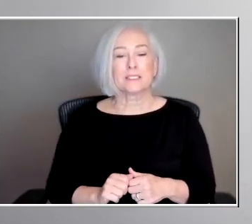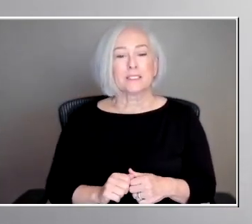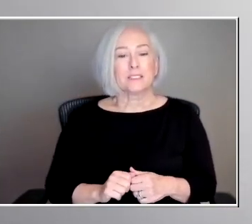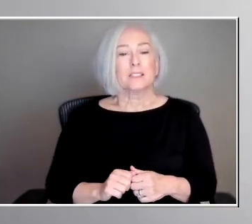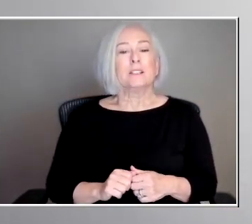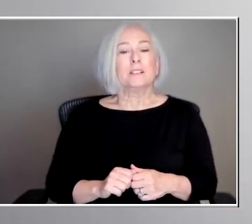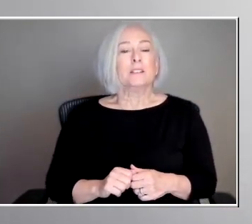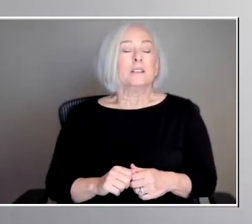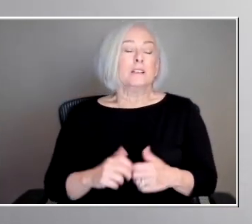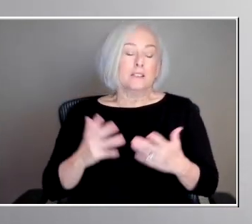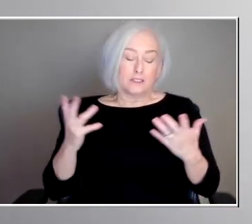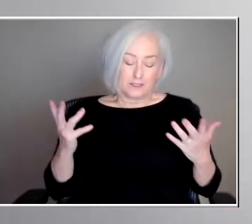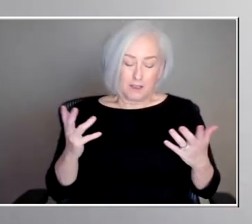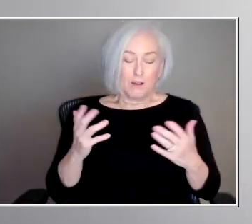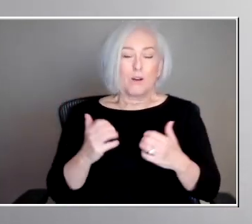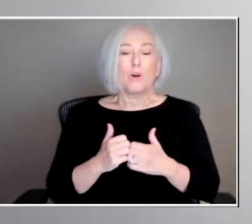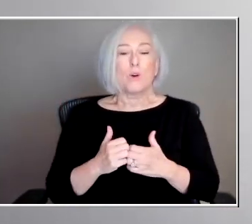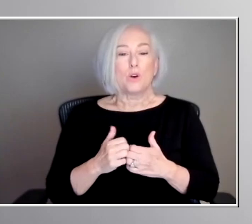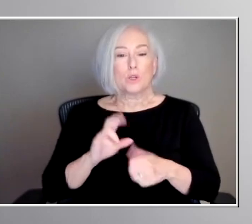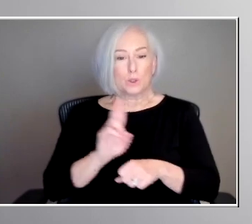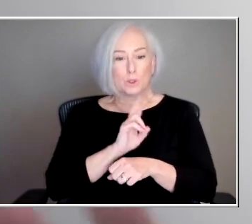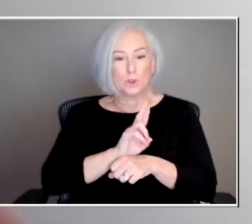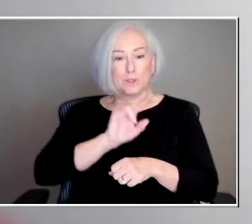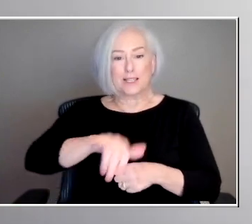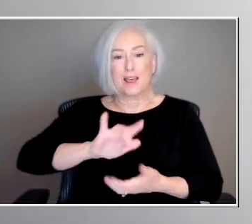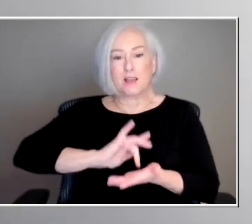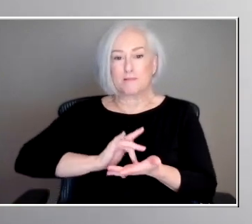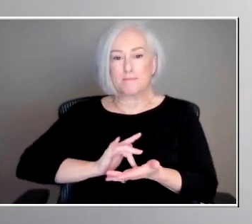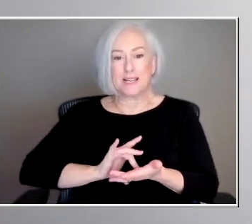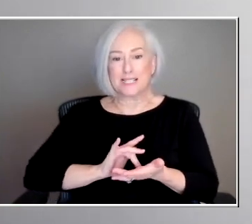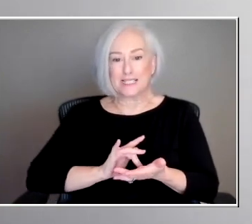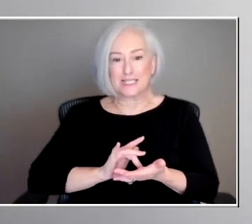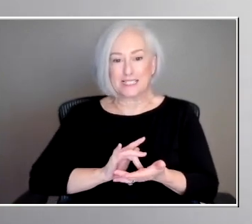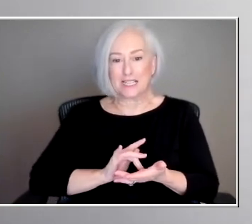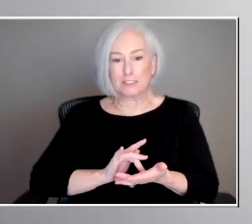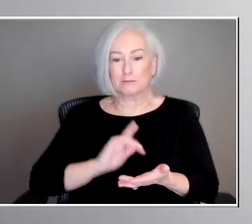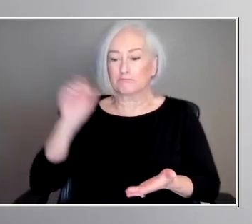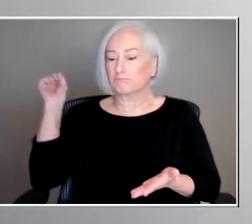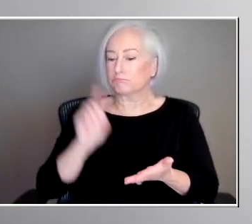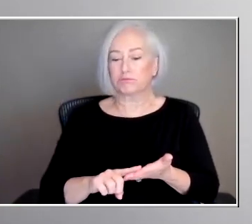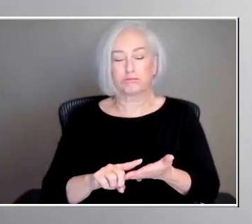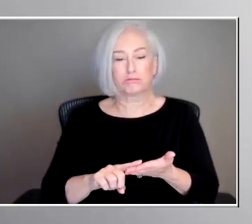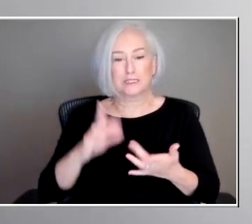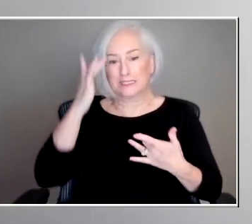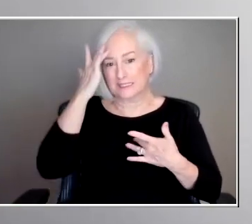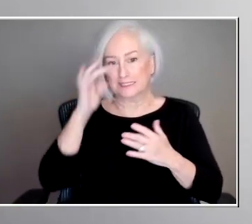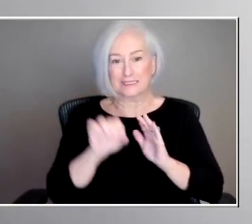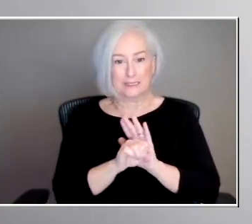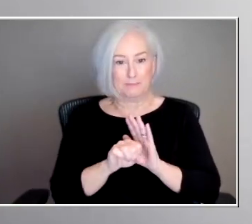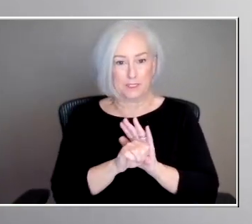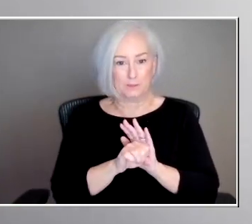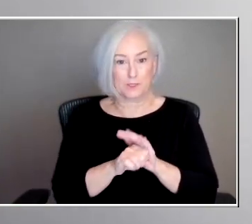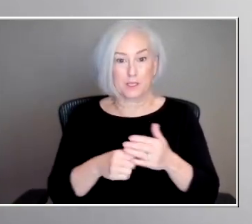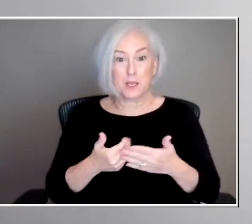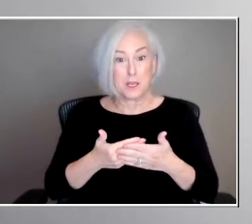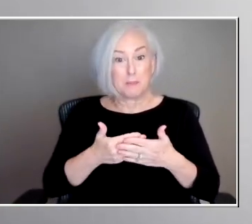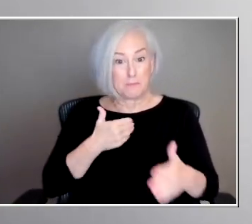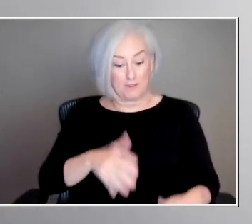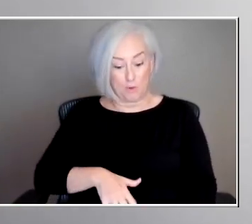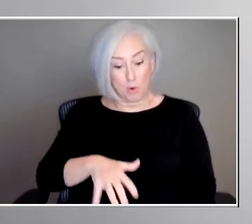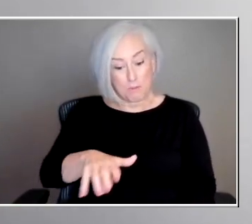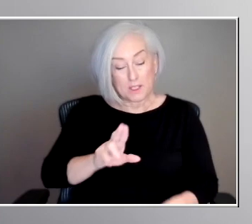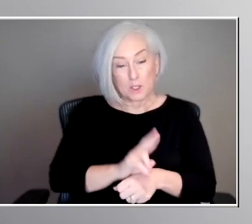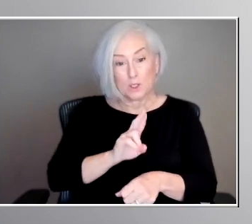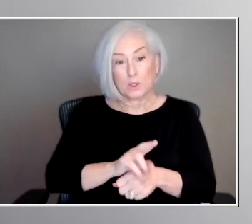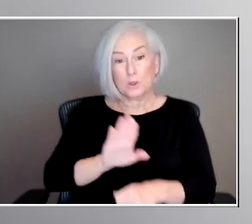that said, going back on, they went back again, which is even, prior to pregnancy, I was taking the beta blockers, but I was still